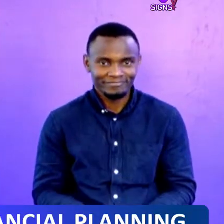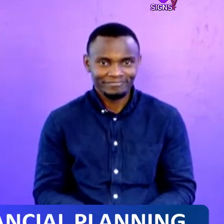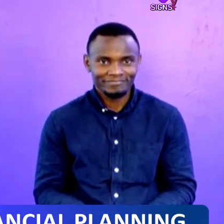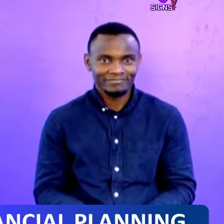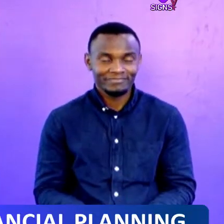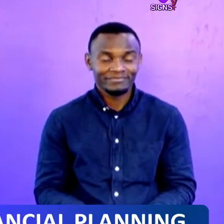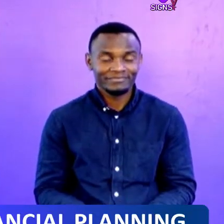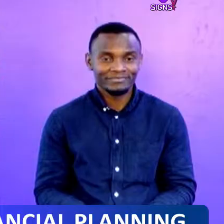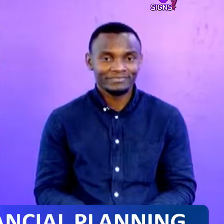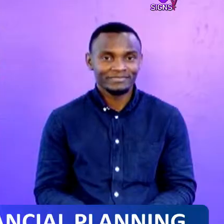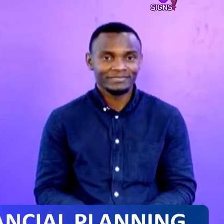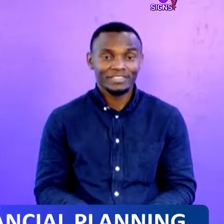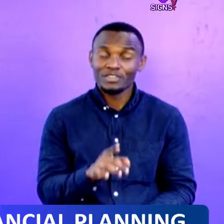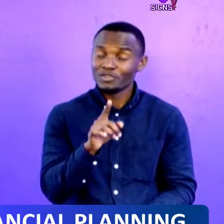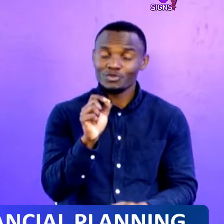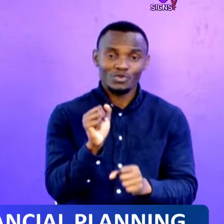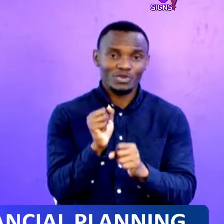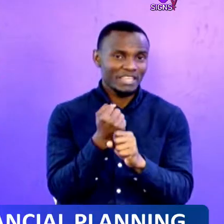My takeaway: you cannot